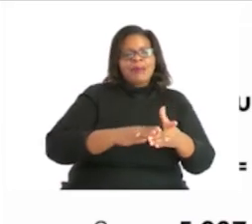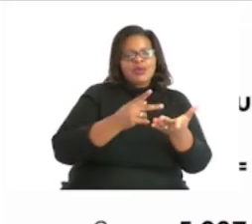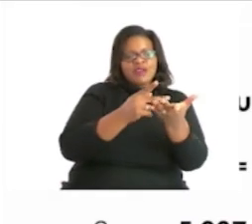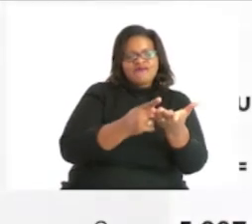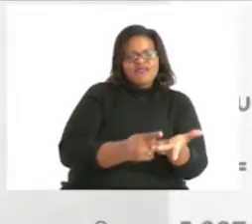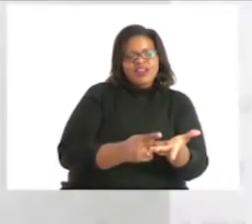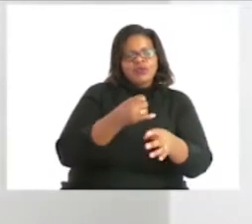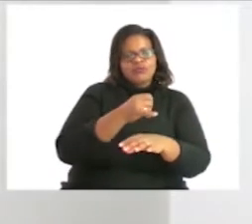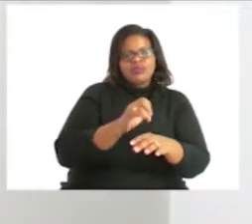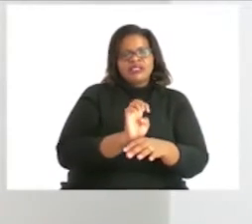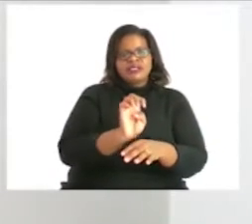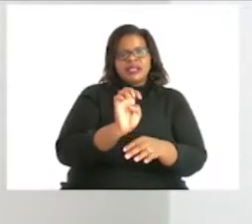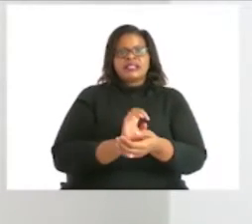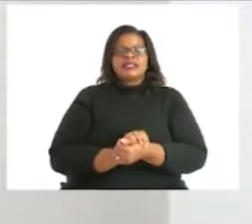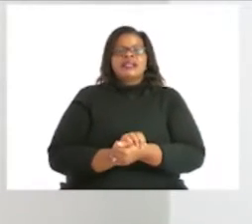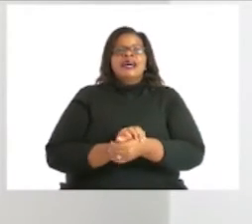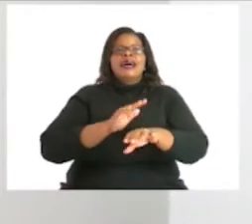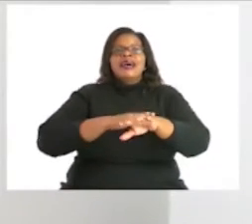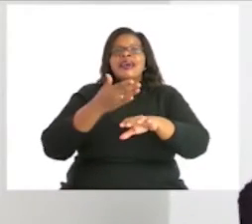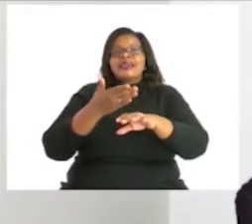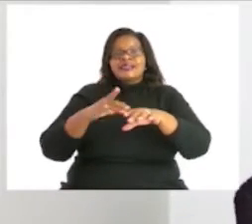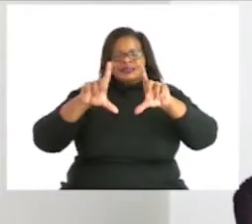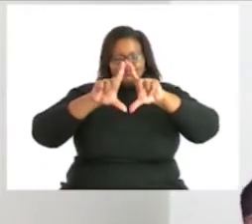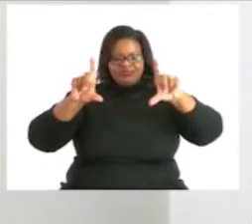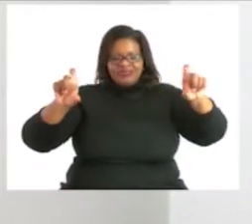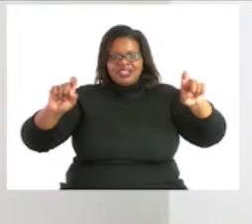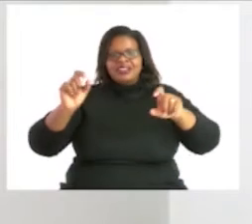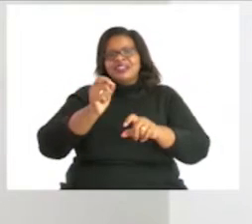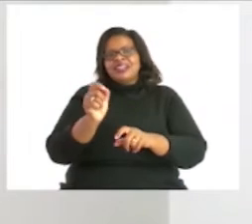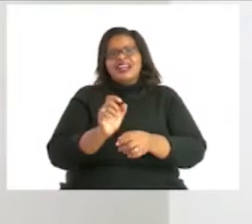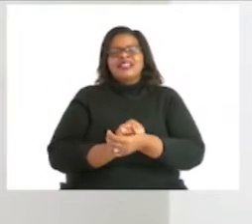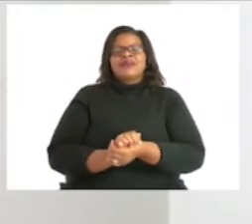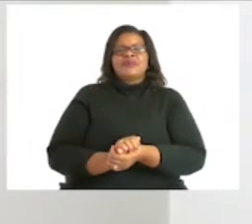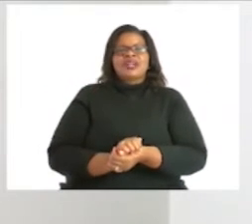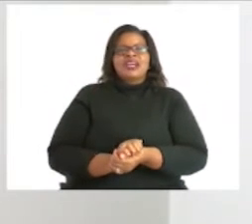2 examples. Let's go to our chalkboard. Here we have